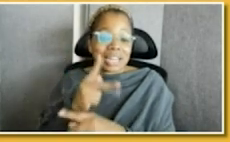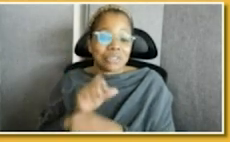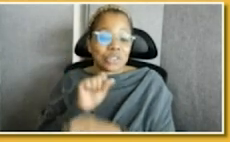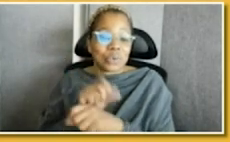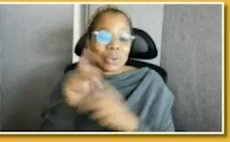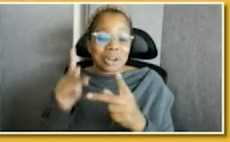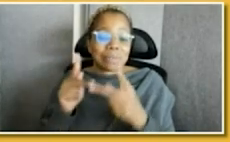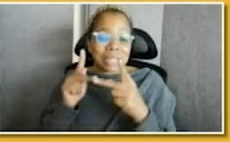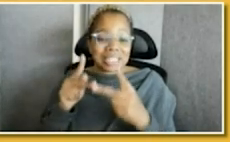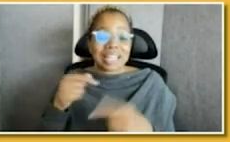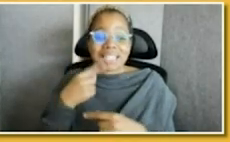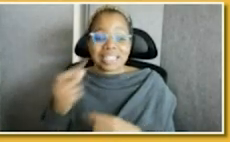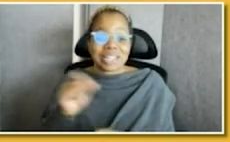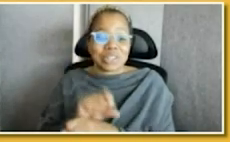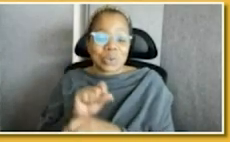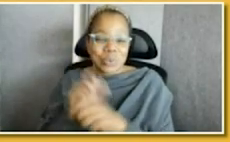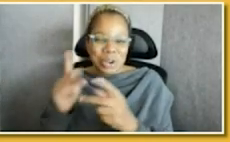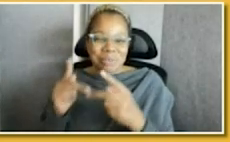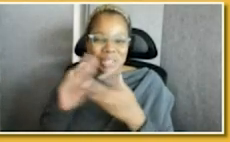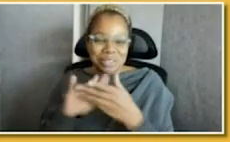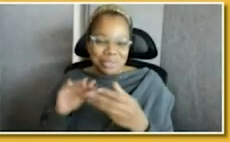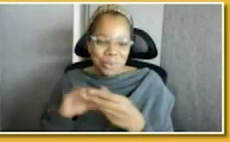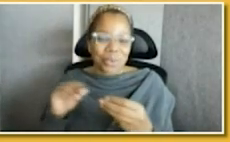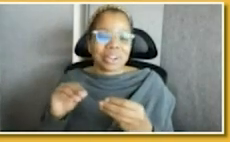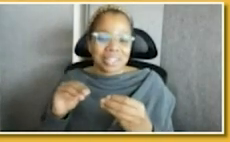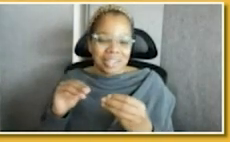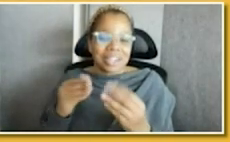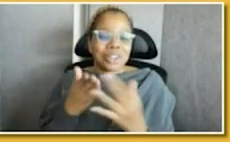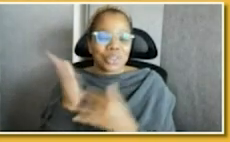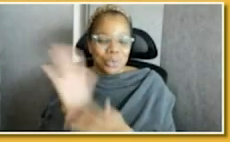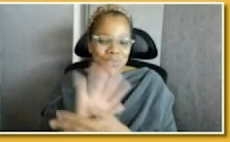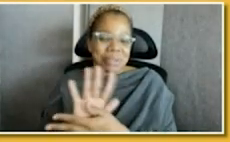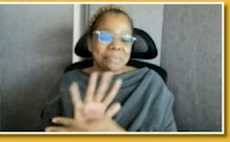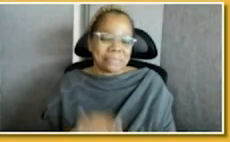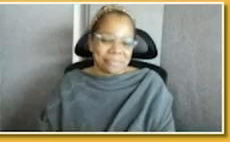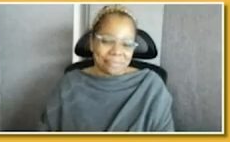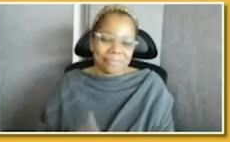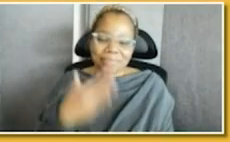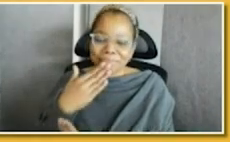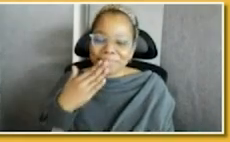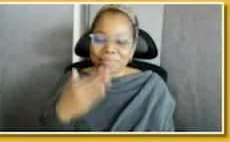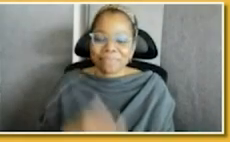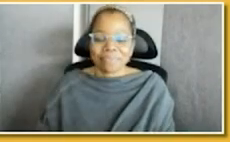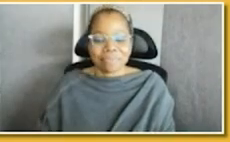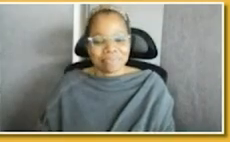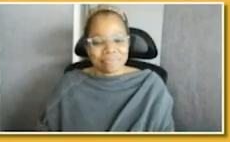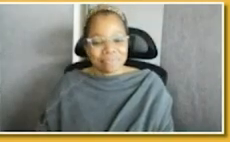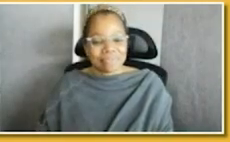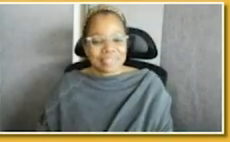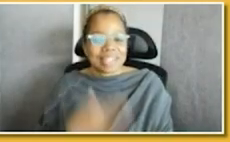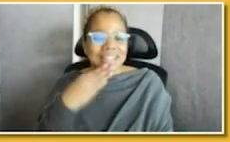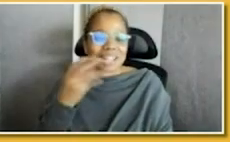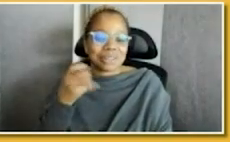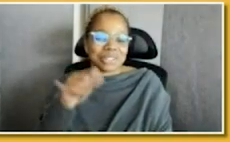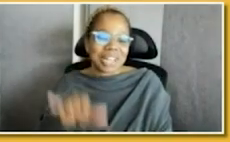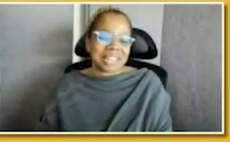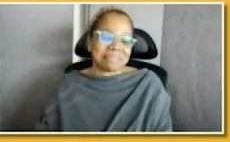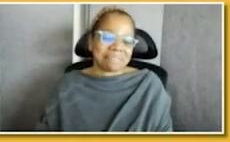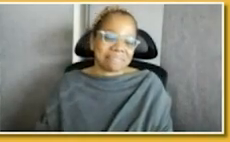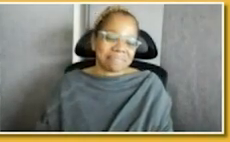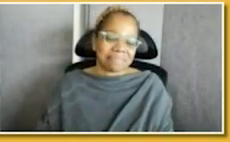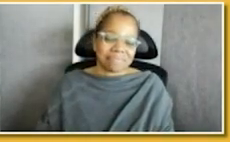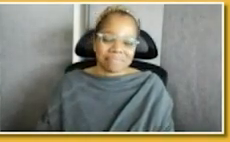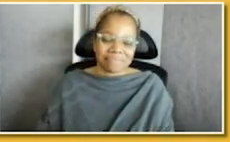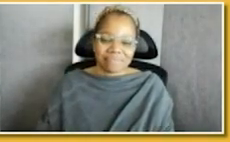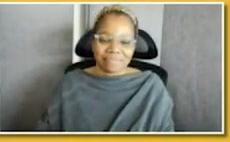workplace story, you know, through film. So I really appreciate it. Thanks a lot, Jay, for having me. Awesome.